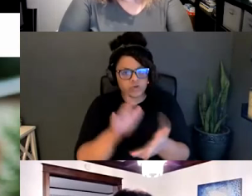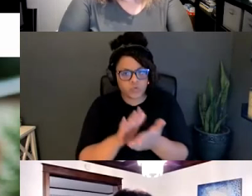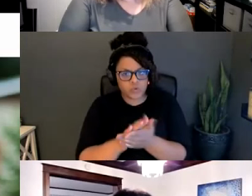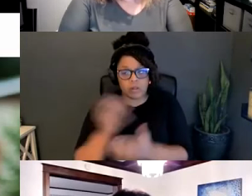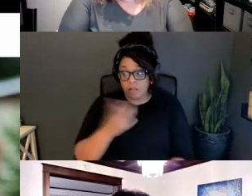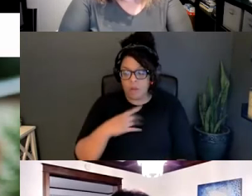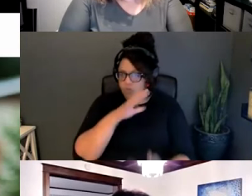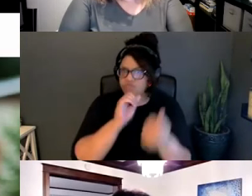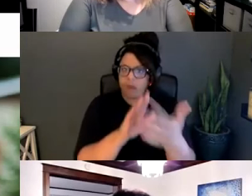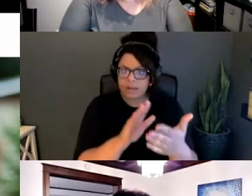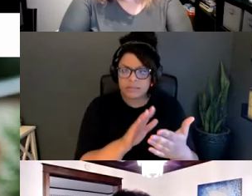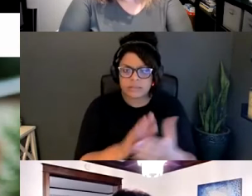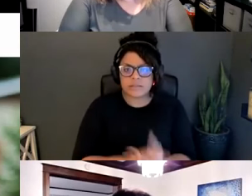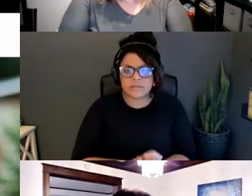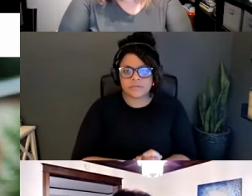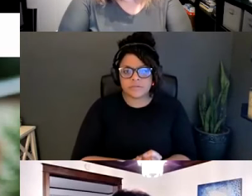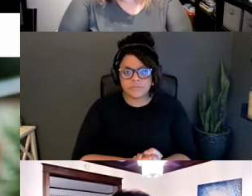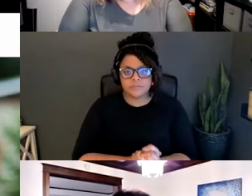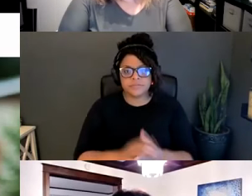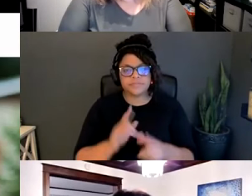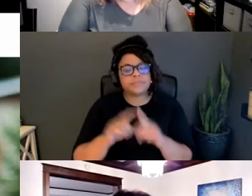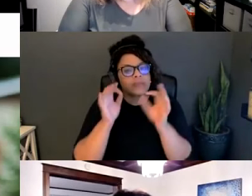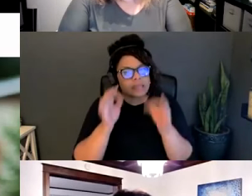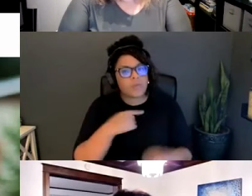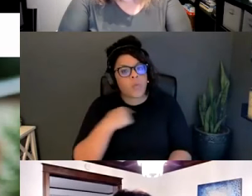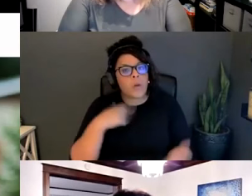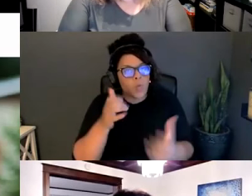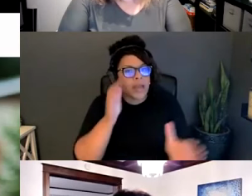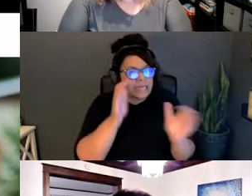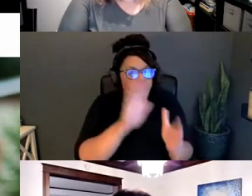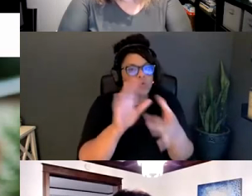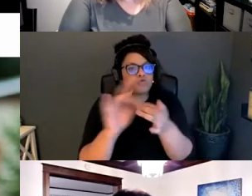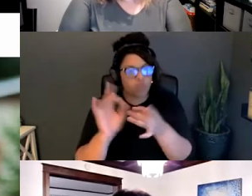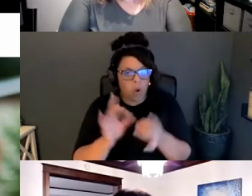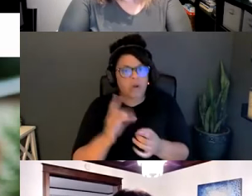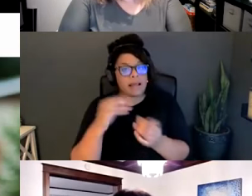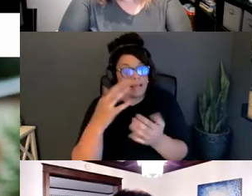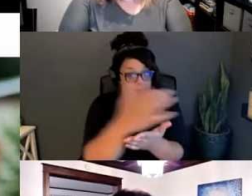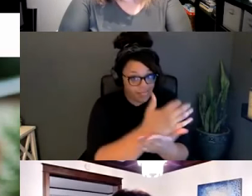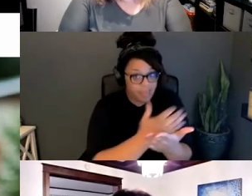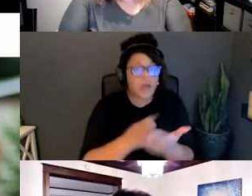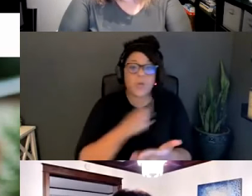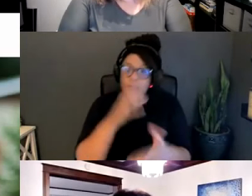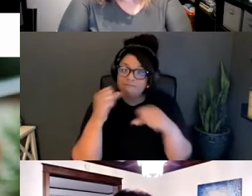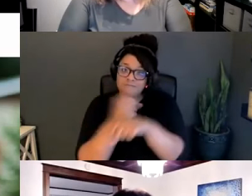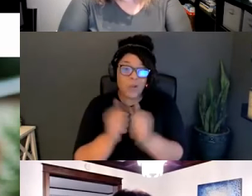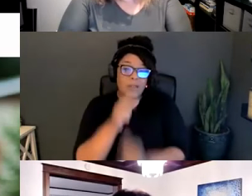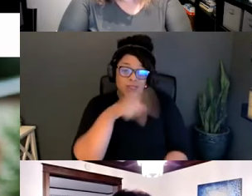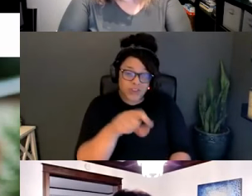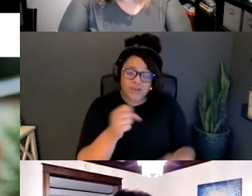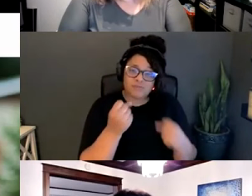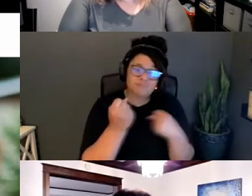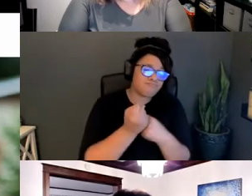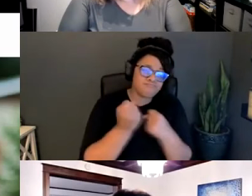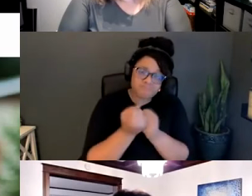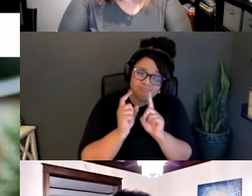can address it. But certainly we want to hear those stories and collect them, and we will fight with you, alongside you